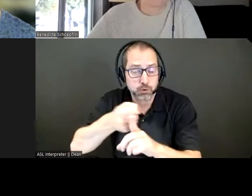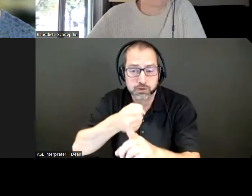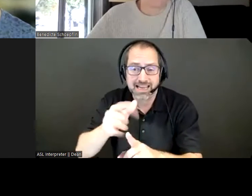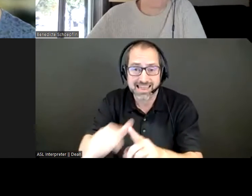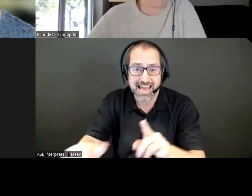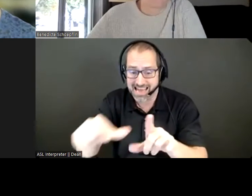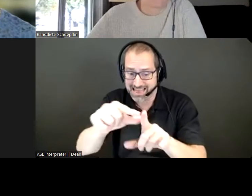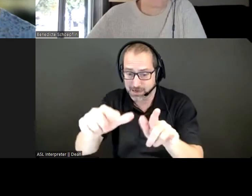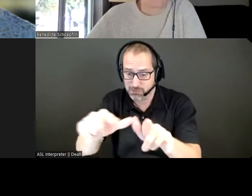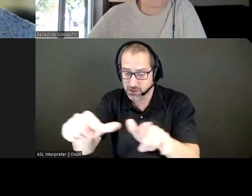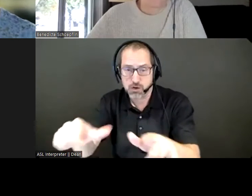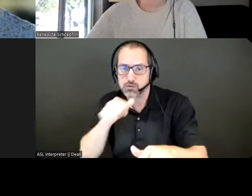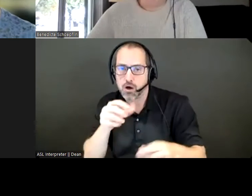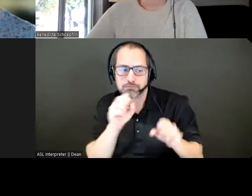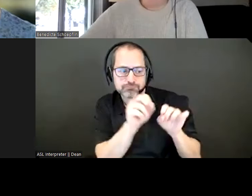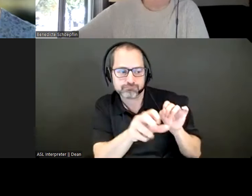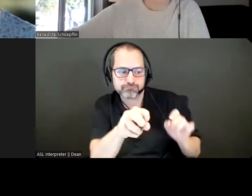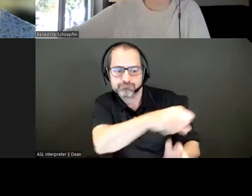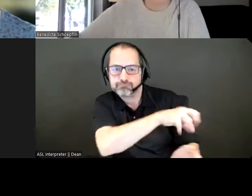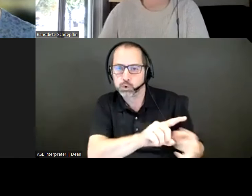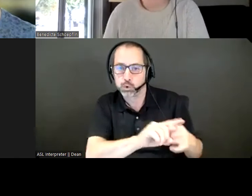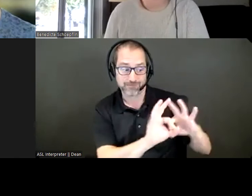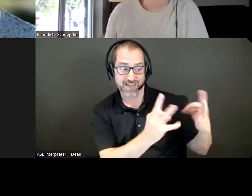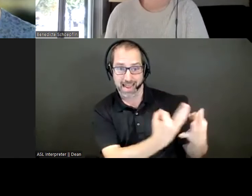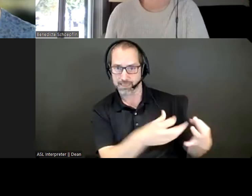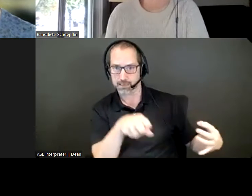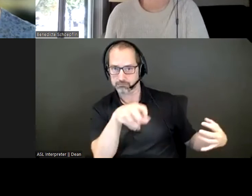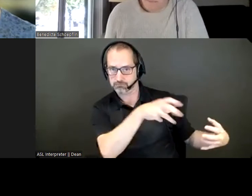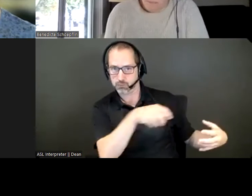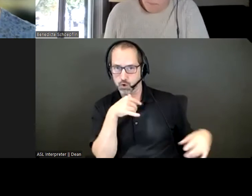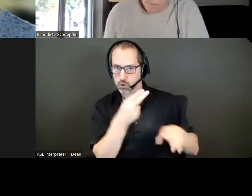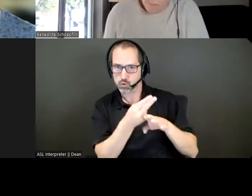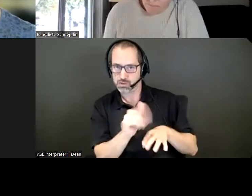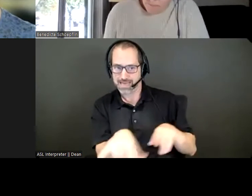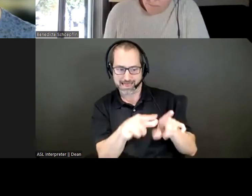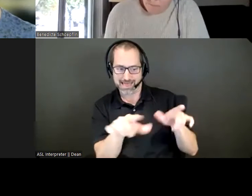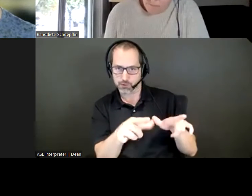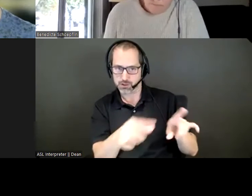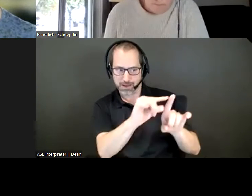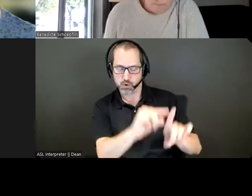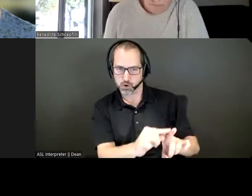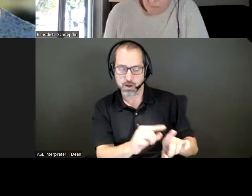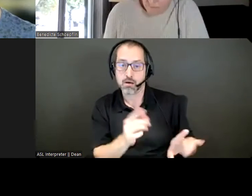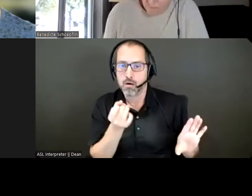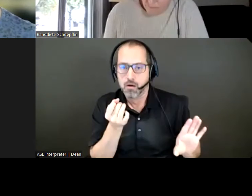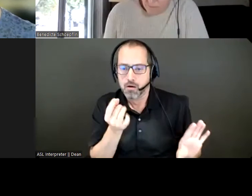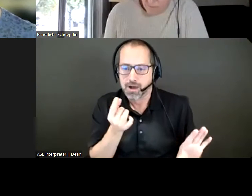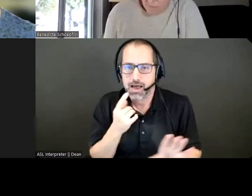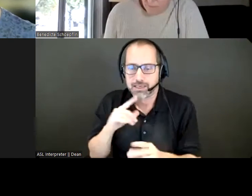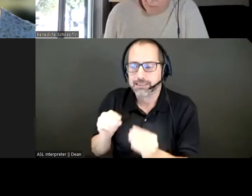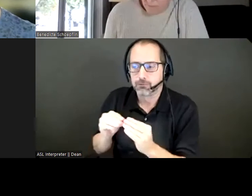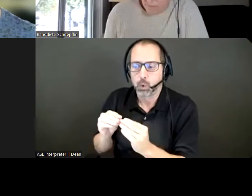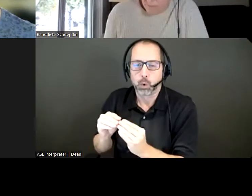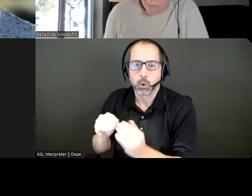towards families. We don't usually say that to families. I didn't do that in the community either. It is generally used amongst